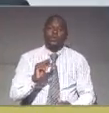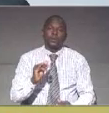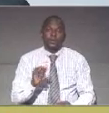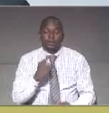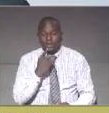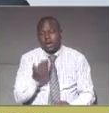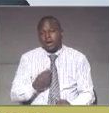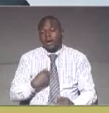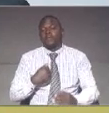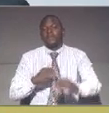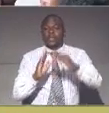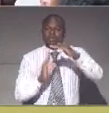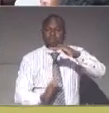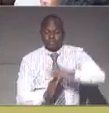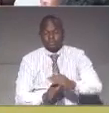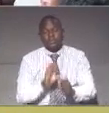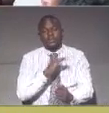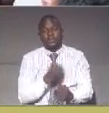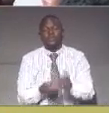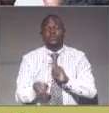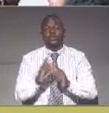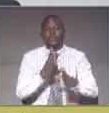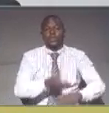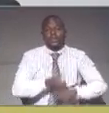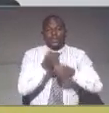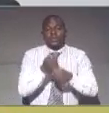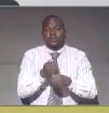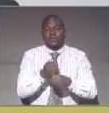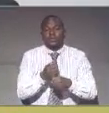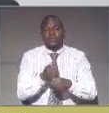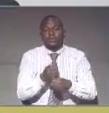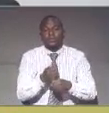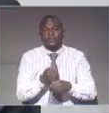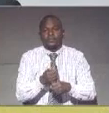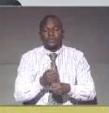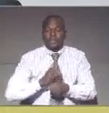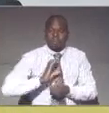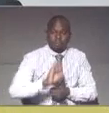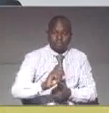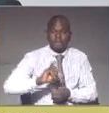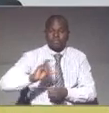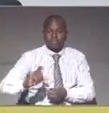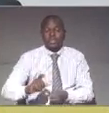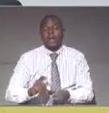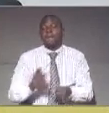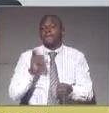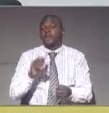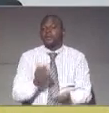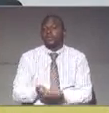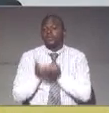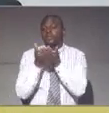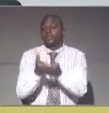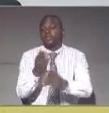has limited powers to make adjustments in budget allocations. The person who presents the budget in any country is the